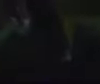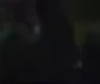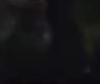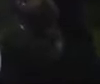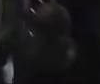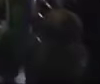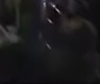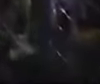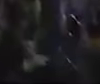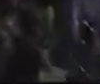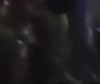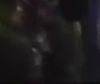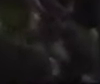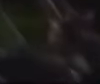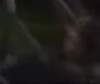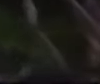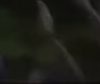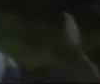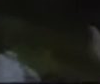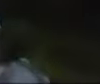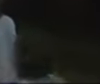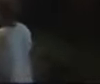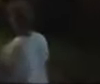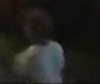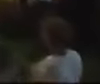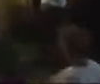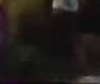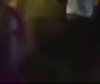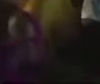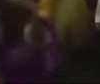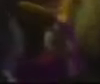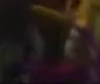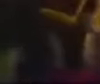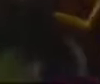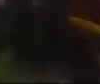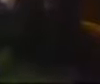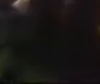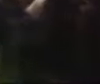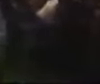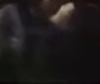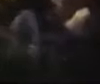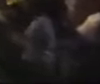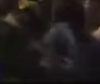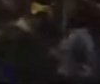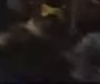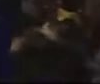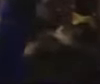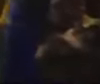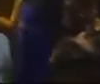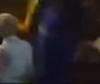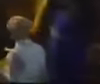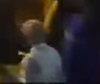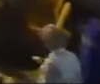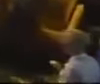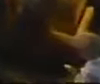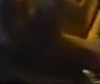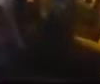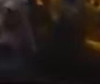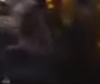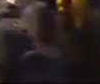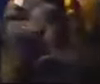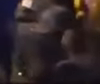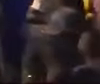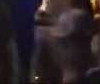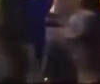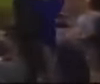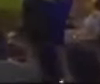witchcraft, orchestrations of dark power, it must let you go right now. Ghana, are you ready to shout in the name of Jesus? After